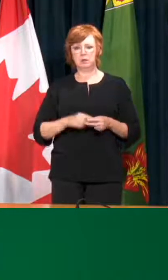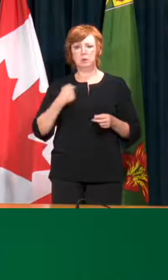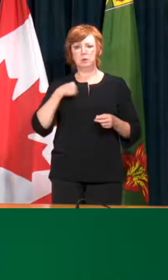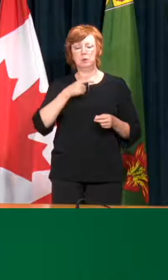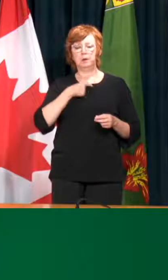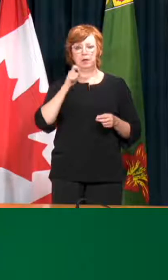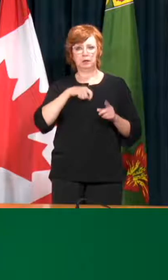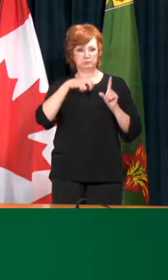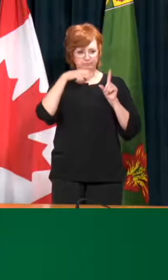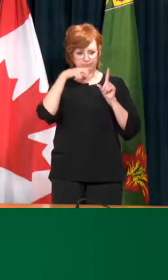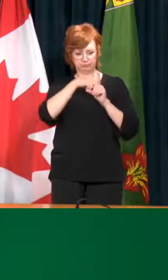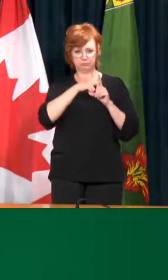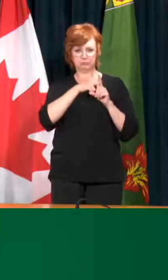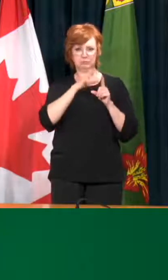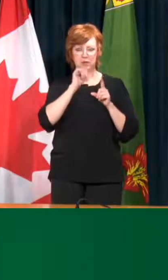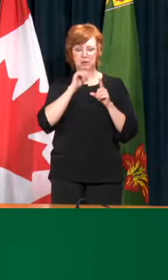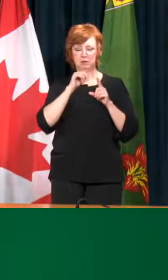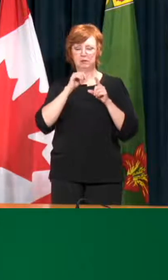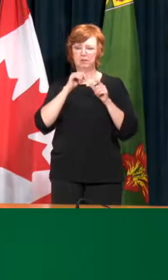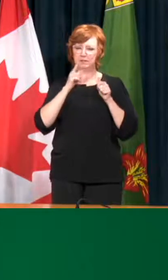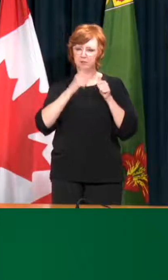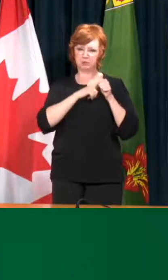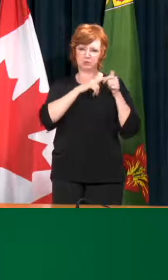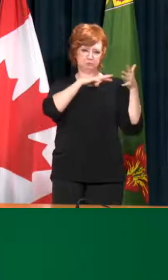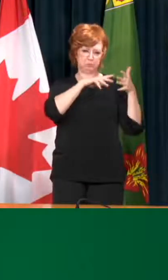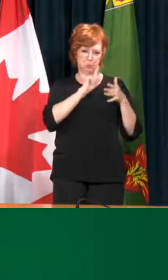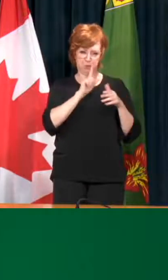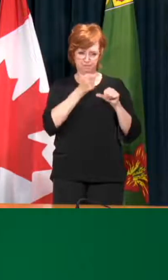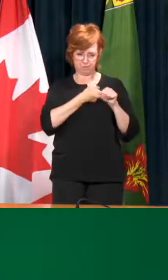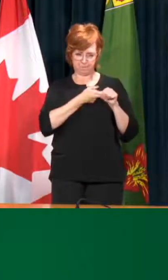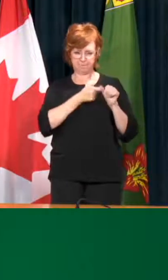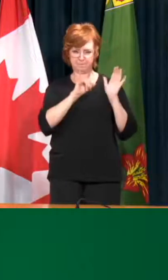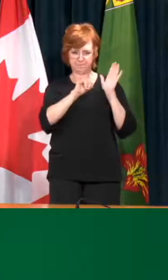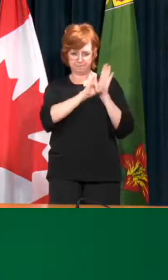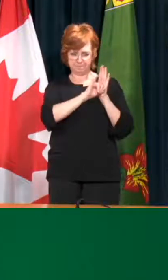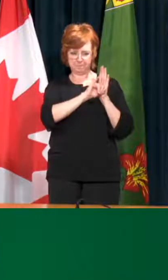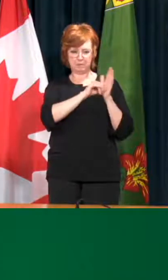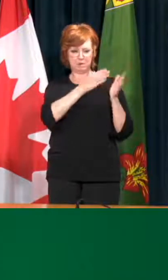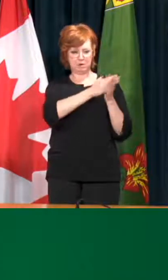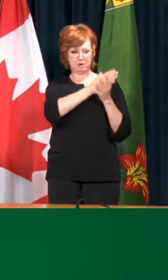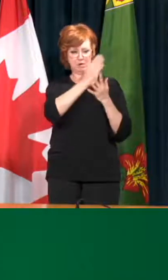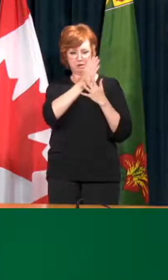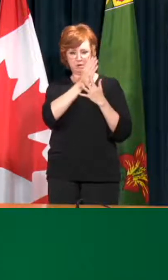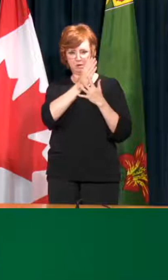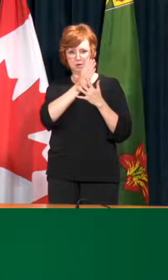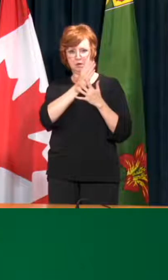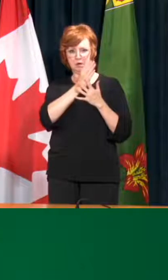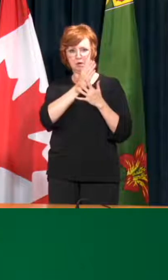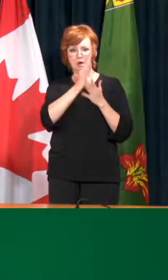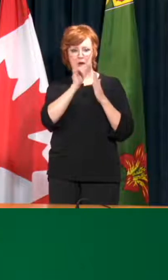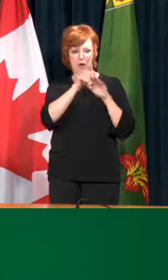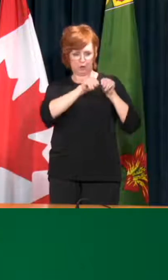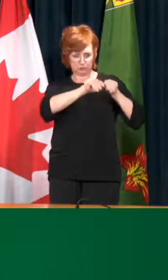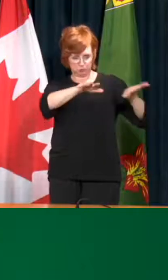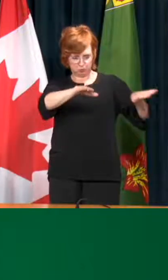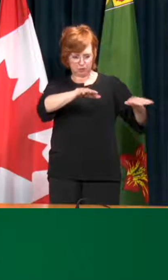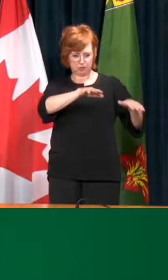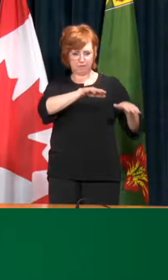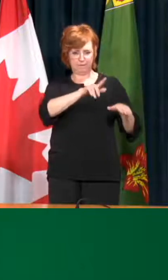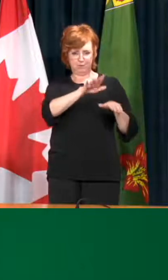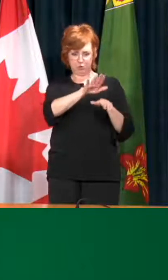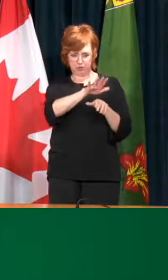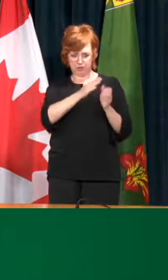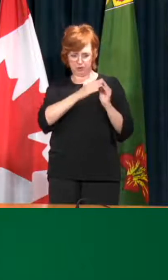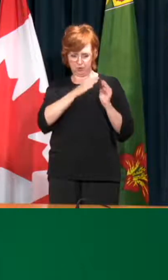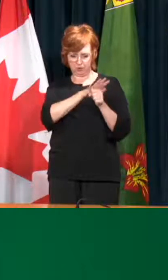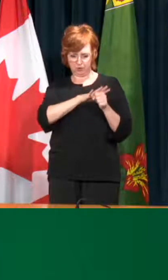to watch closely, understand transmission risks, and either update the guidance or clarify that if the